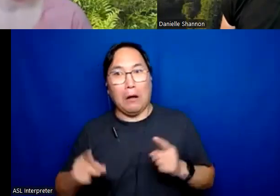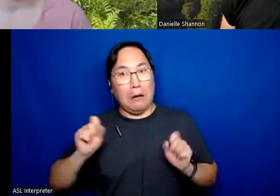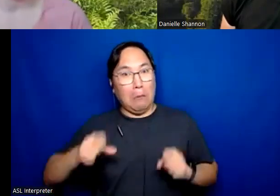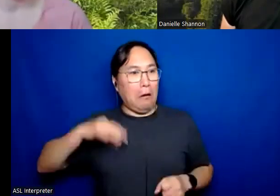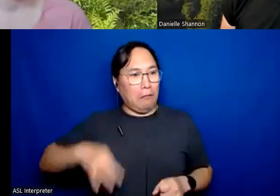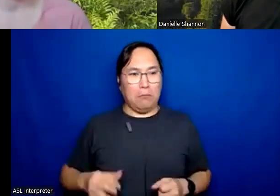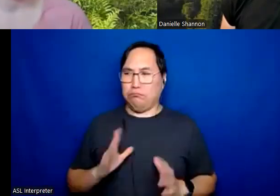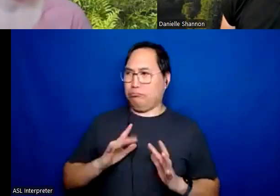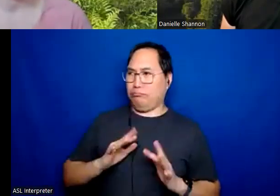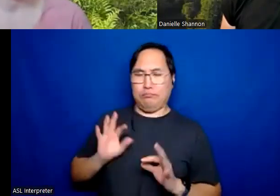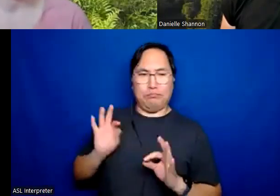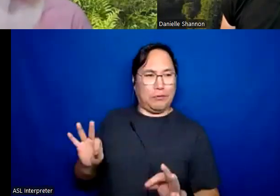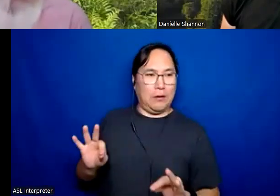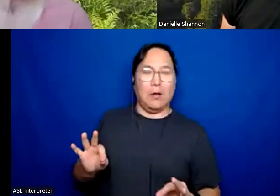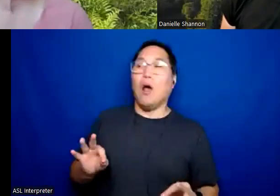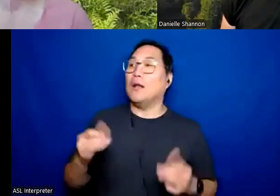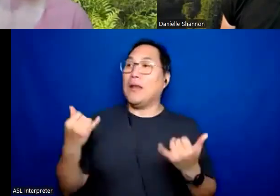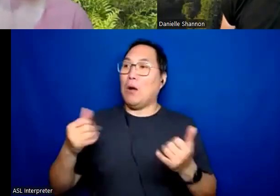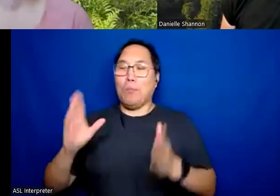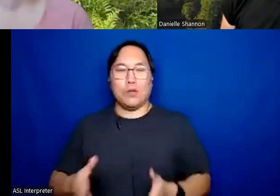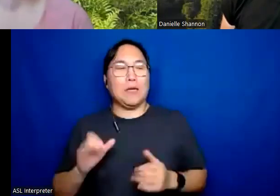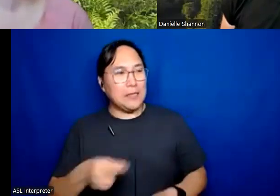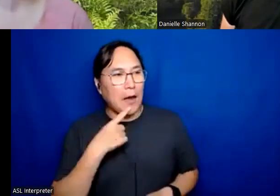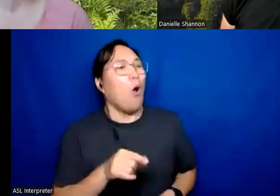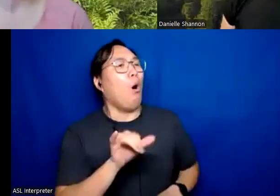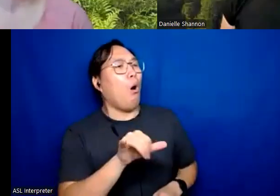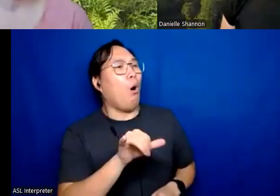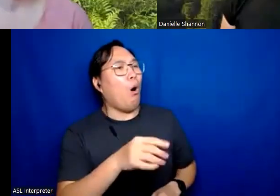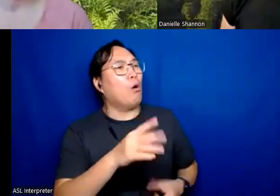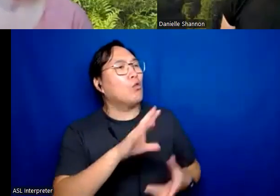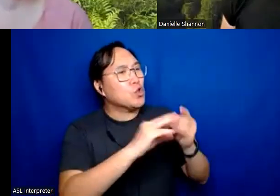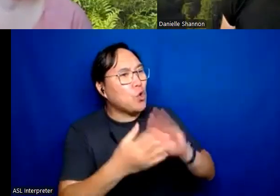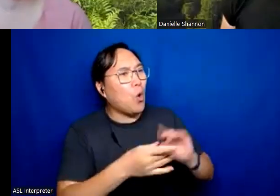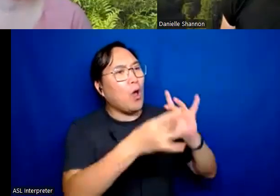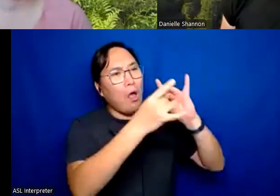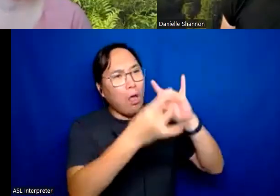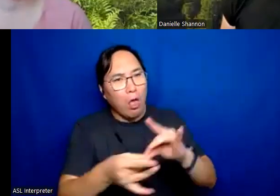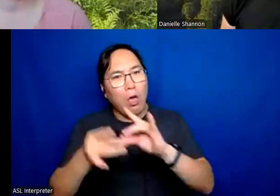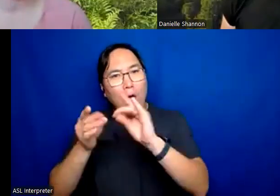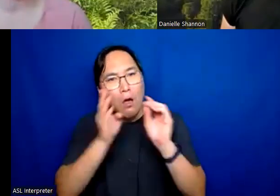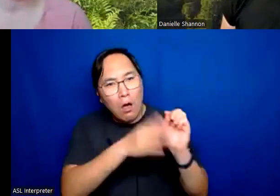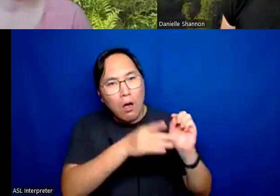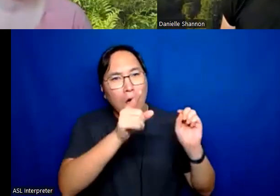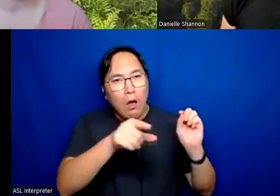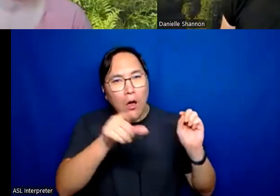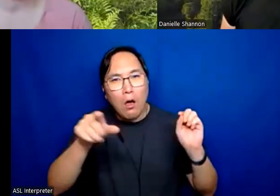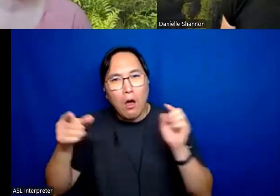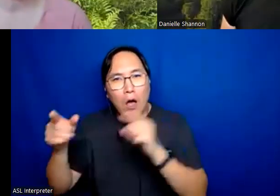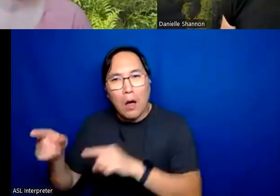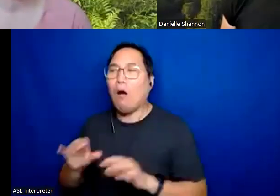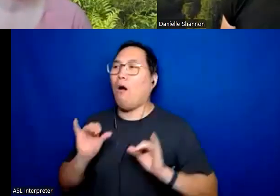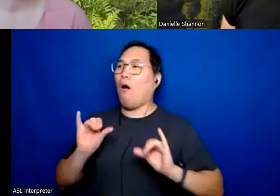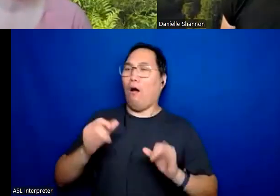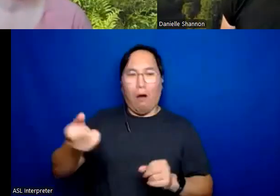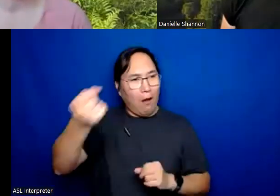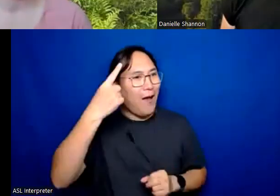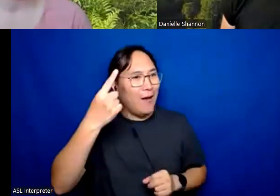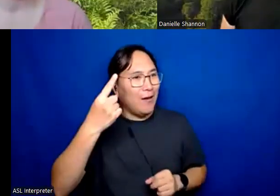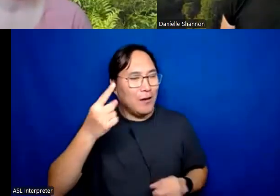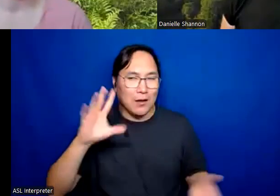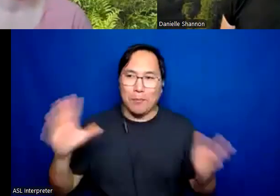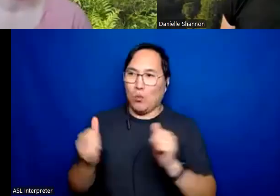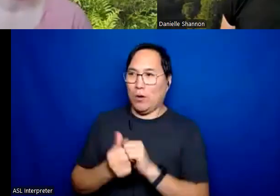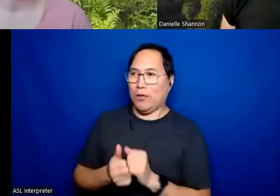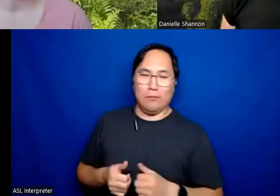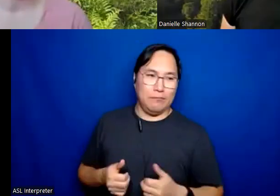site, and I can interact with that, I can have a reaction to that and then understand something about it, then something in place that's not digital